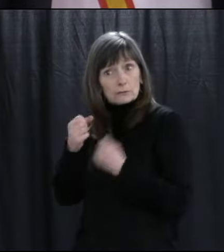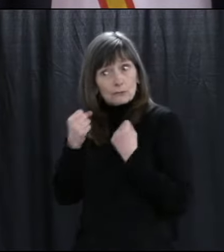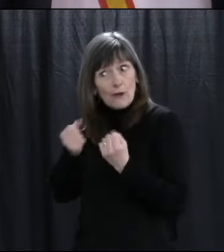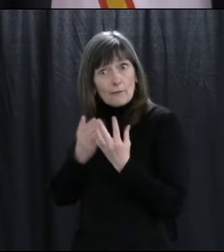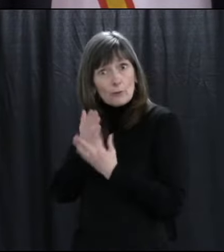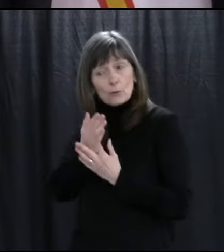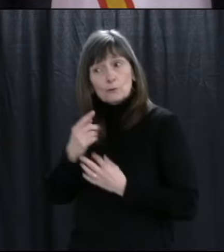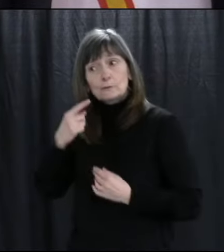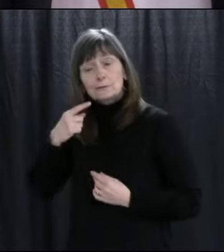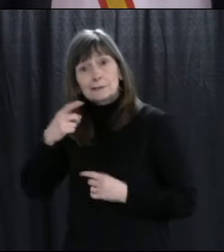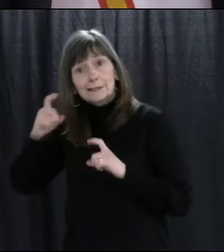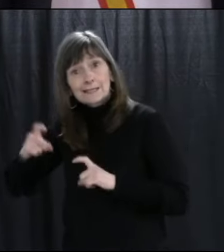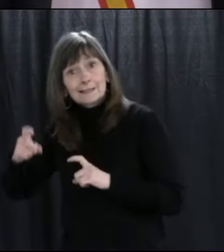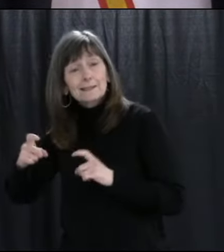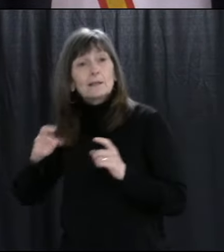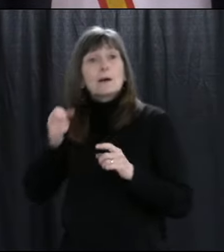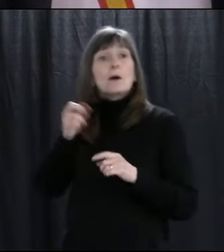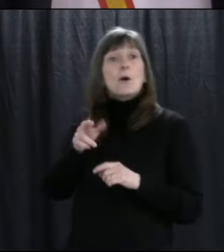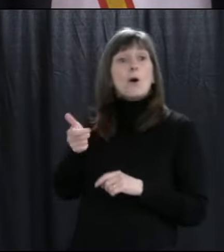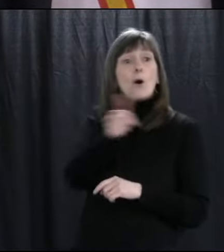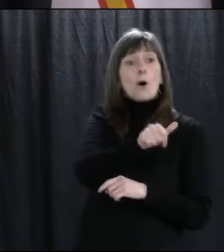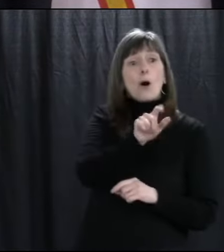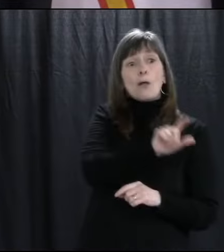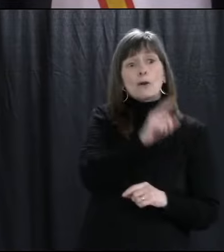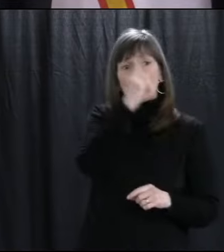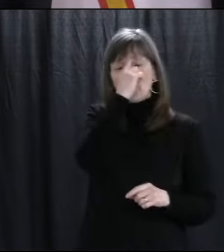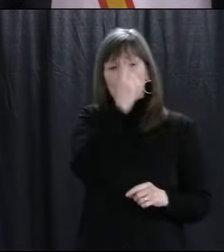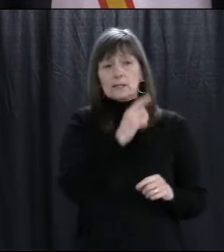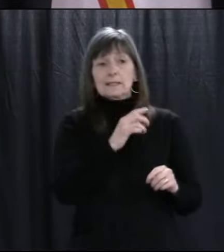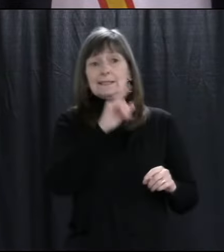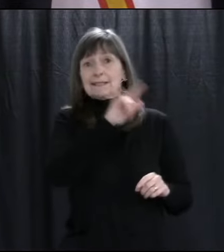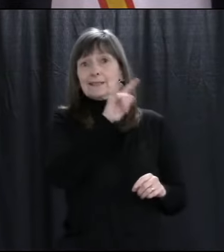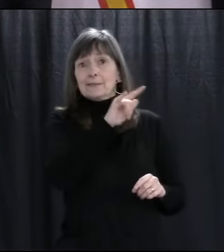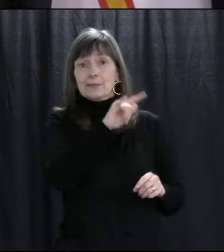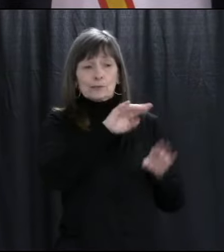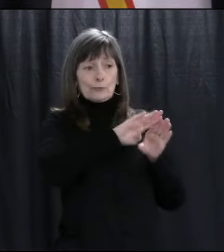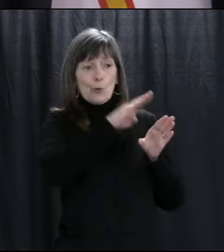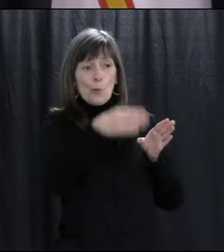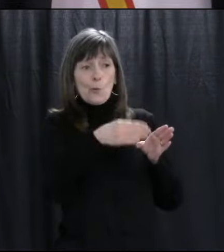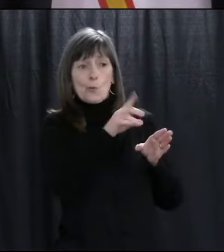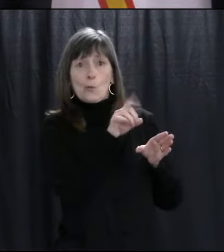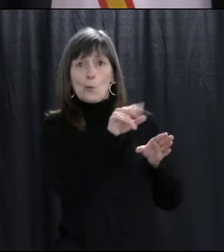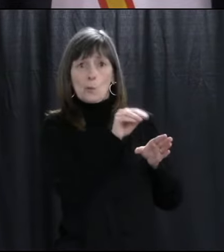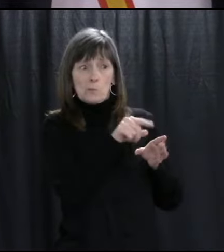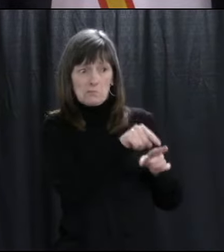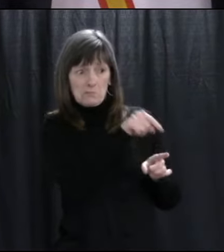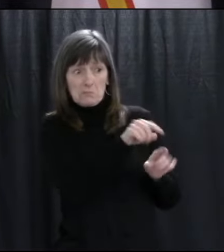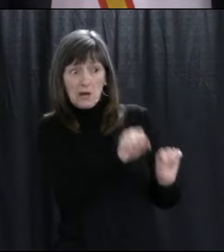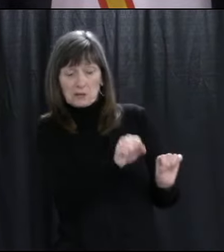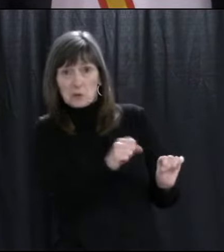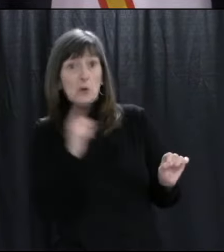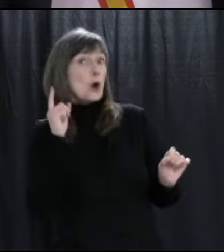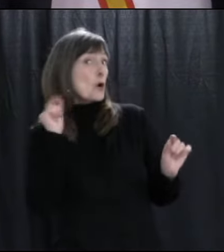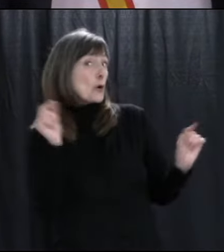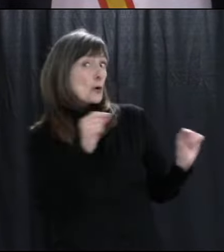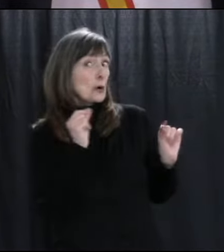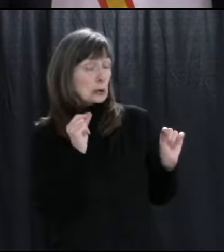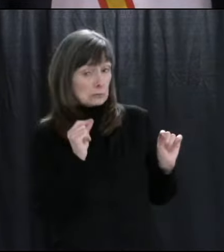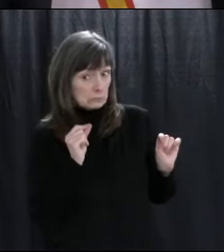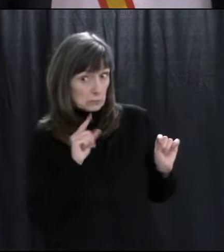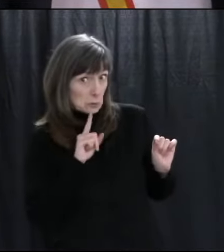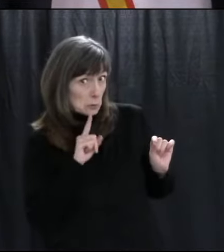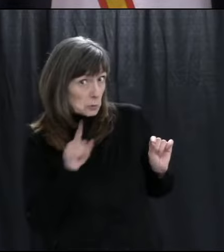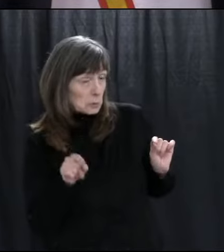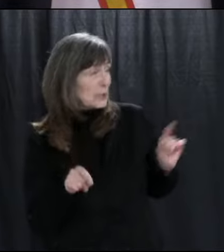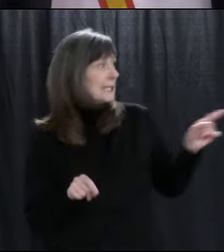hearing of using the Stephenville Dome for a swabbing station. Do you have anything on where these stations will be located? At the moment, those plans